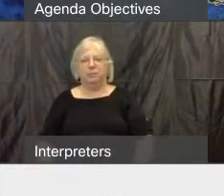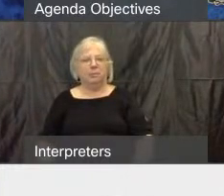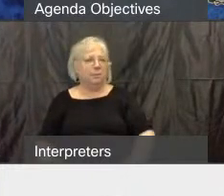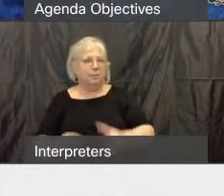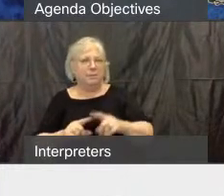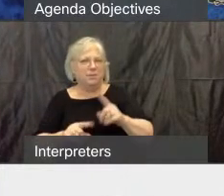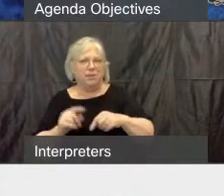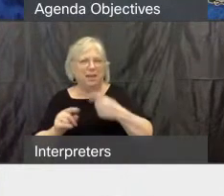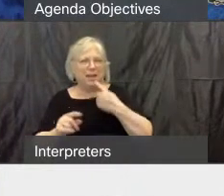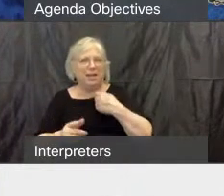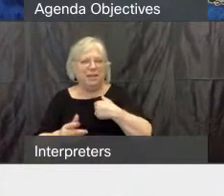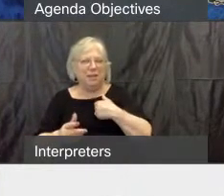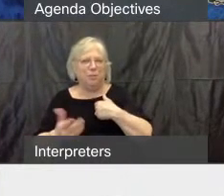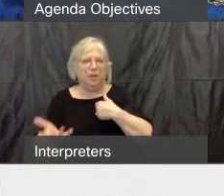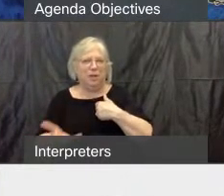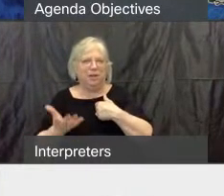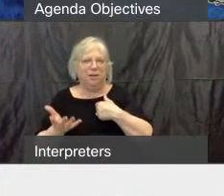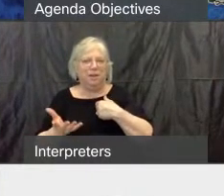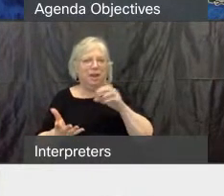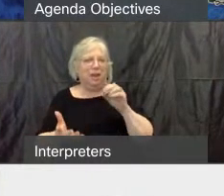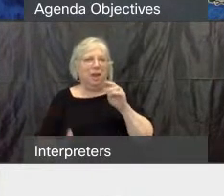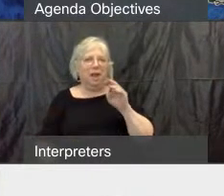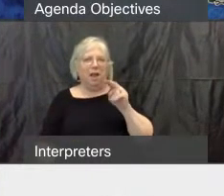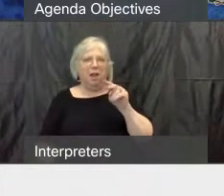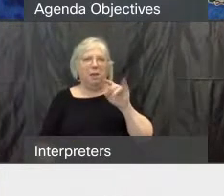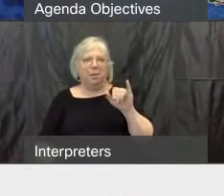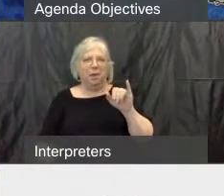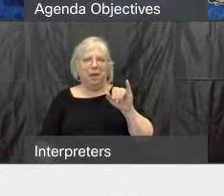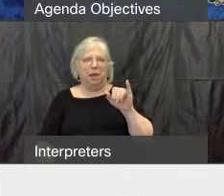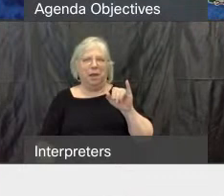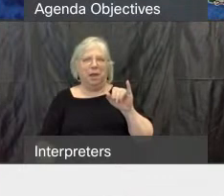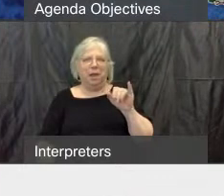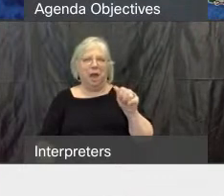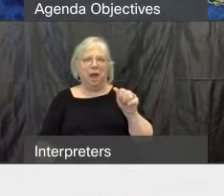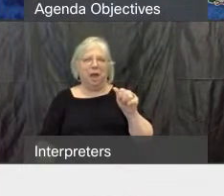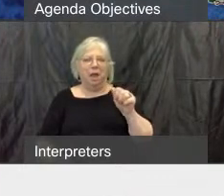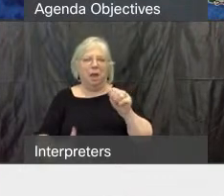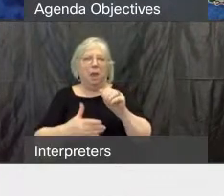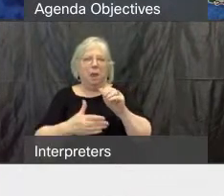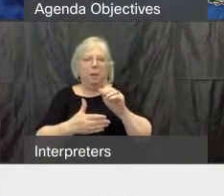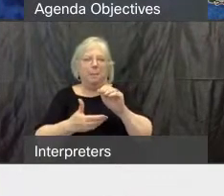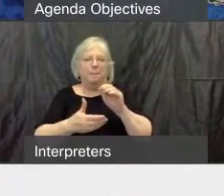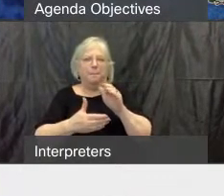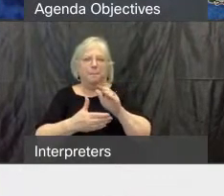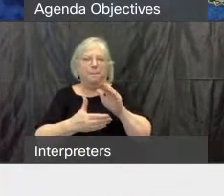But you can't tell me what Omnia Partners is,